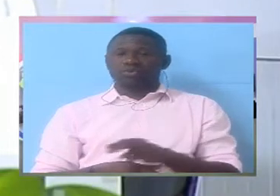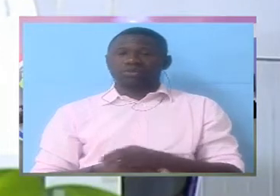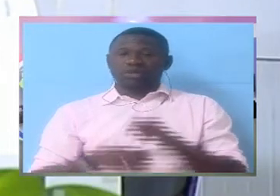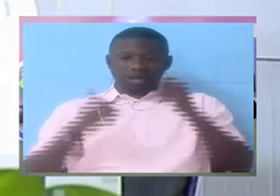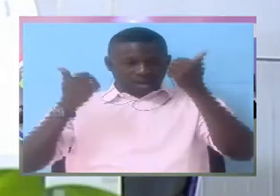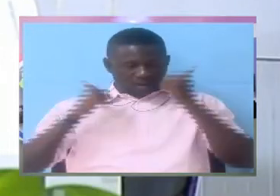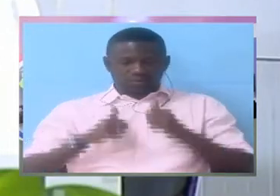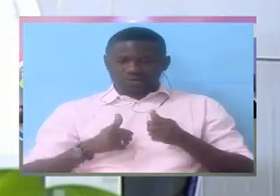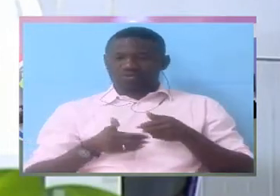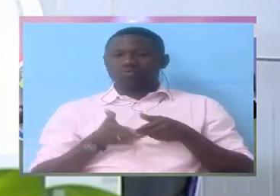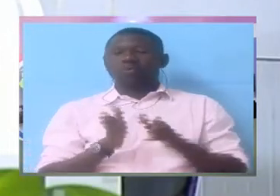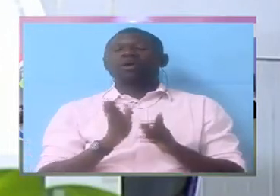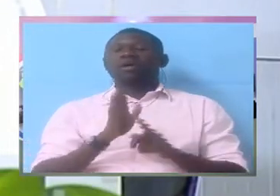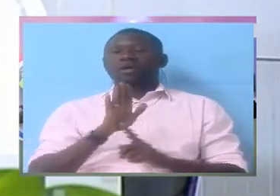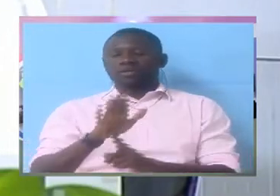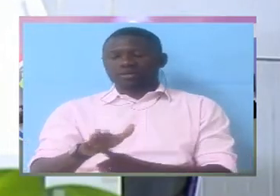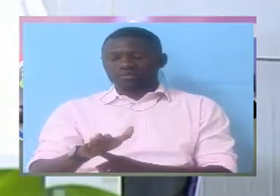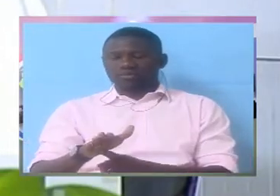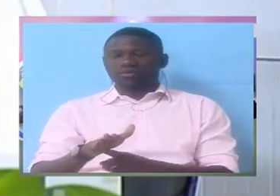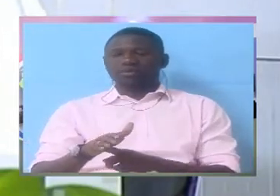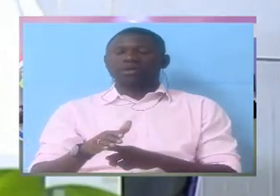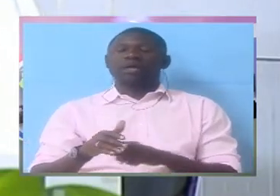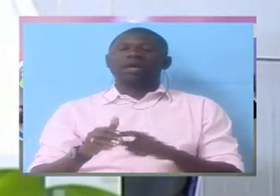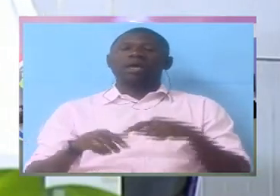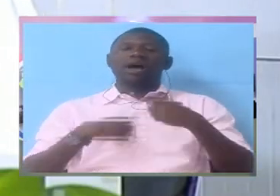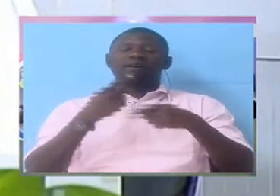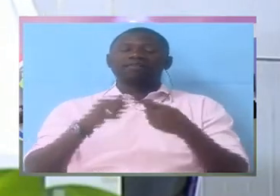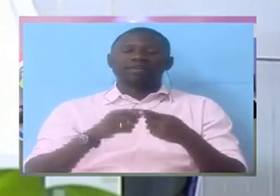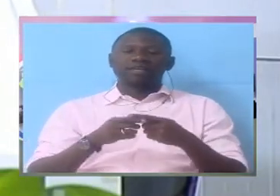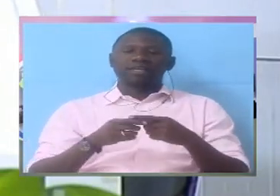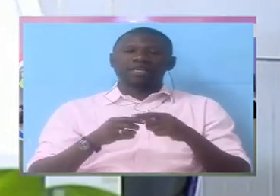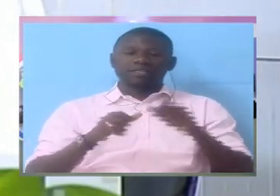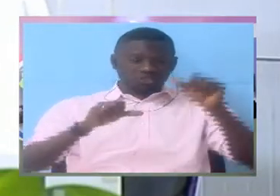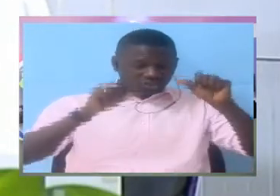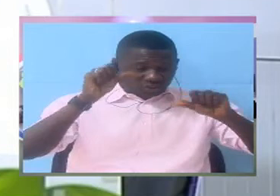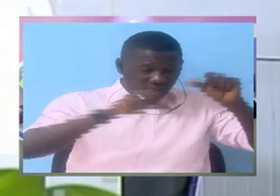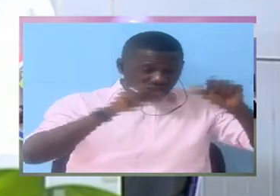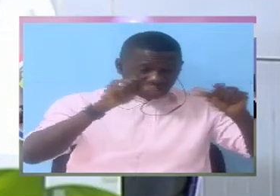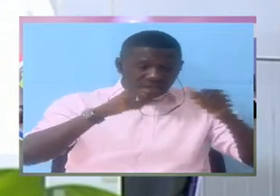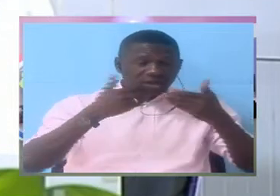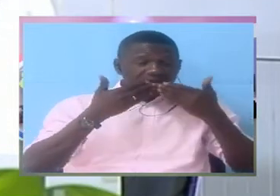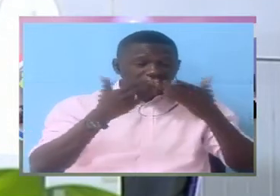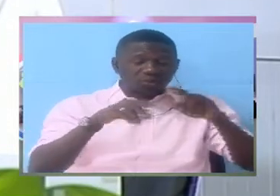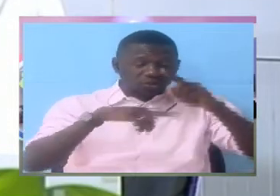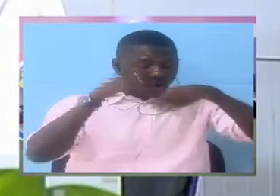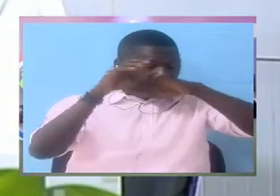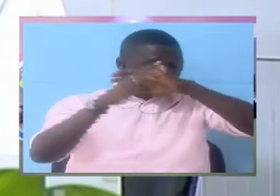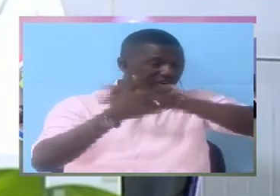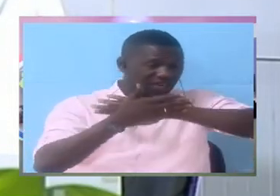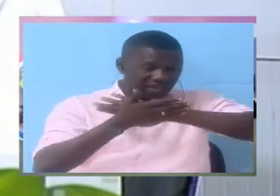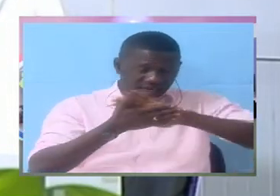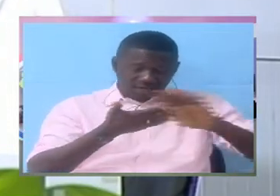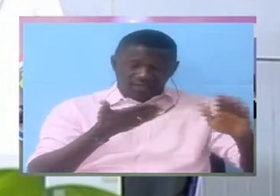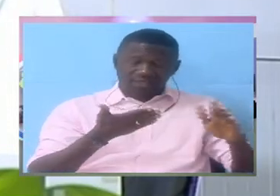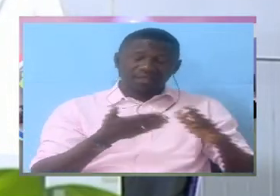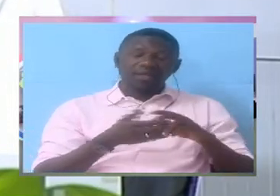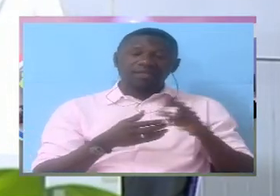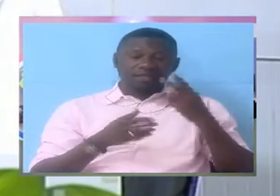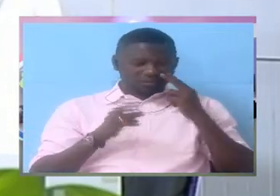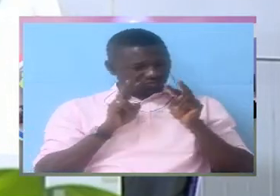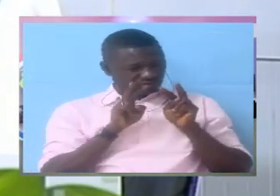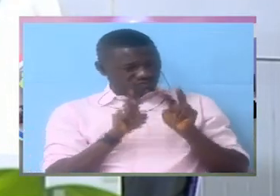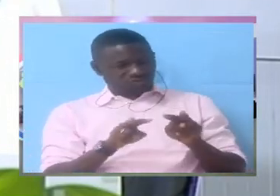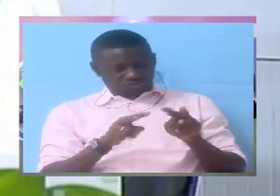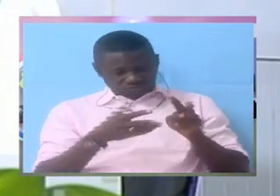the analysis, they think the analysis will look into it and